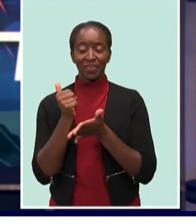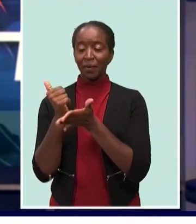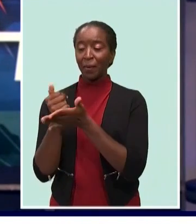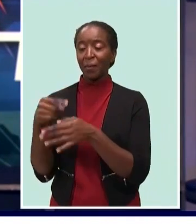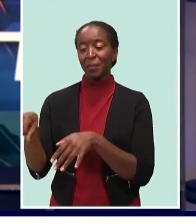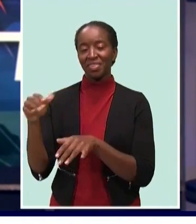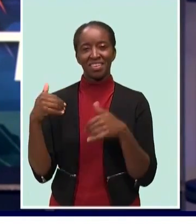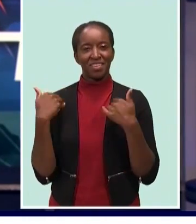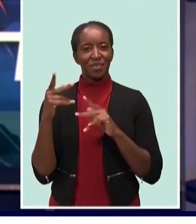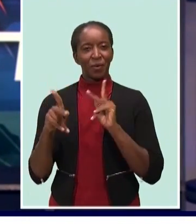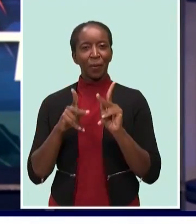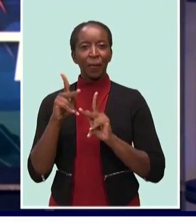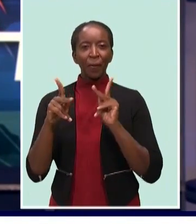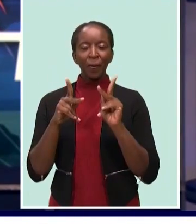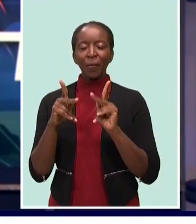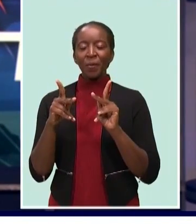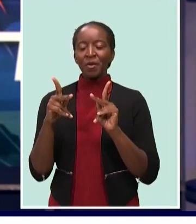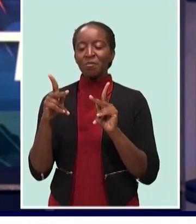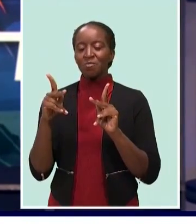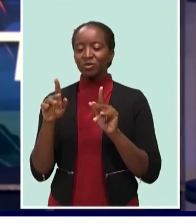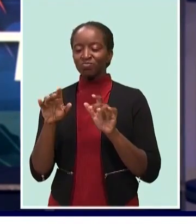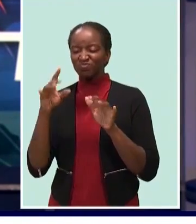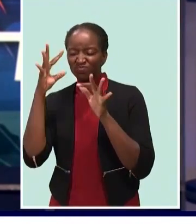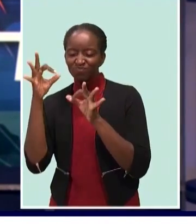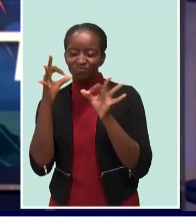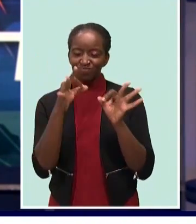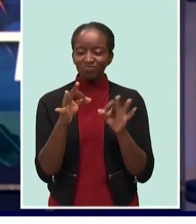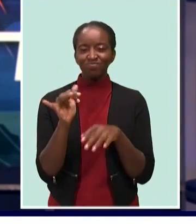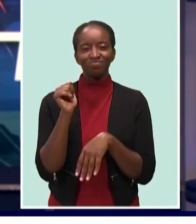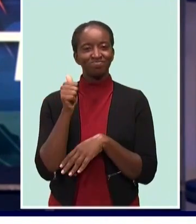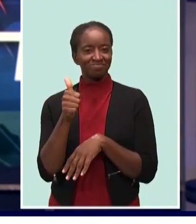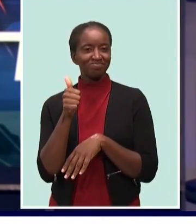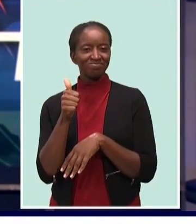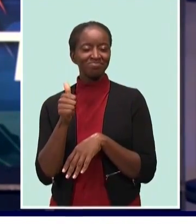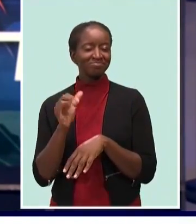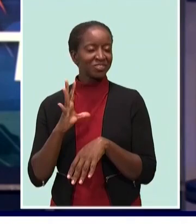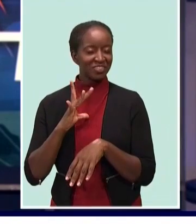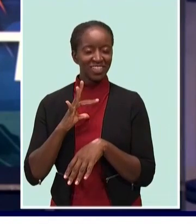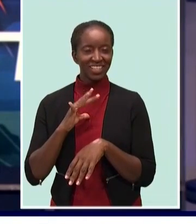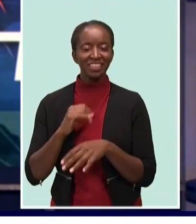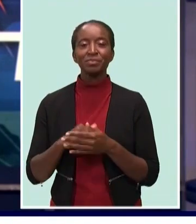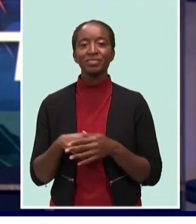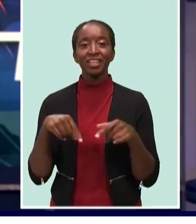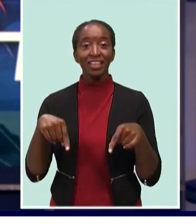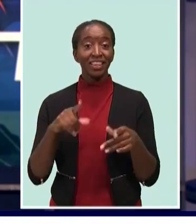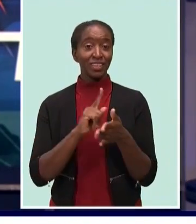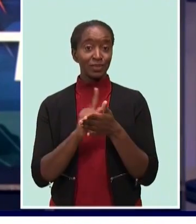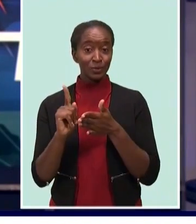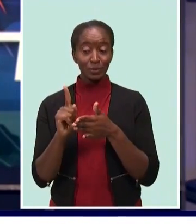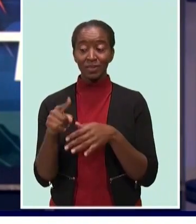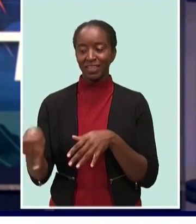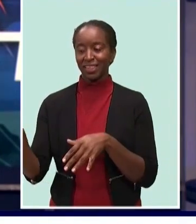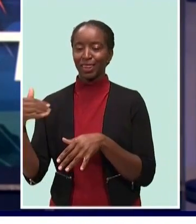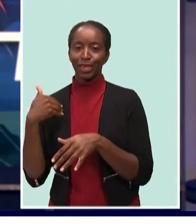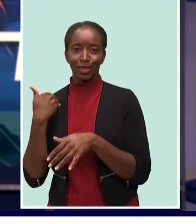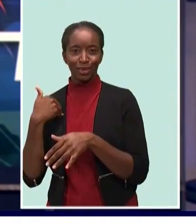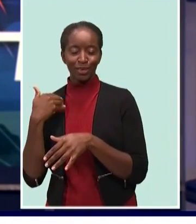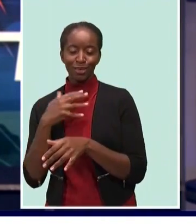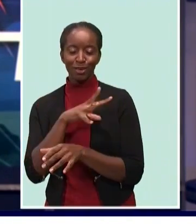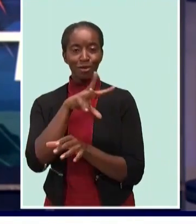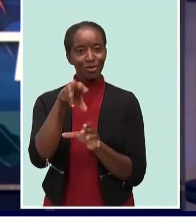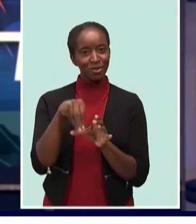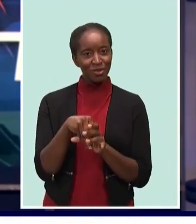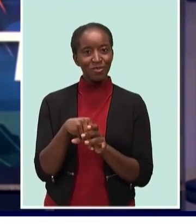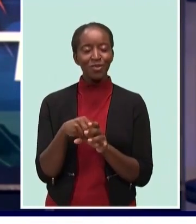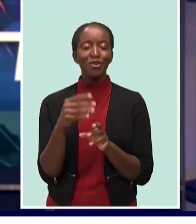10 years, it has reached over 22,000 Barbadian teenagers. And this week, the most recent participants got a chance to celebrate